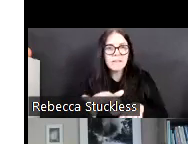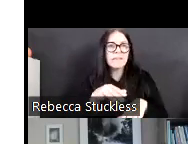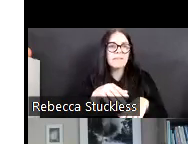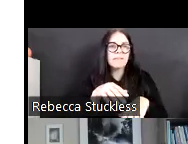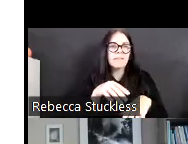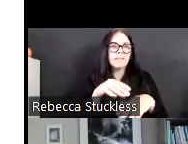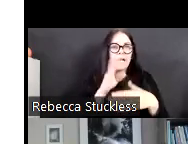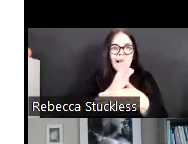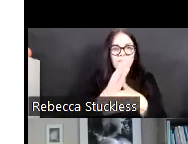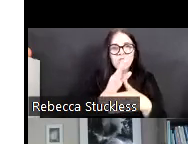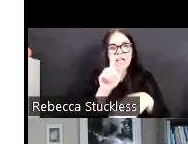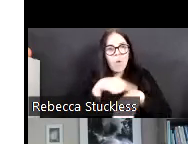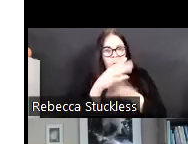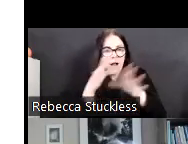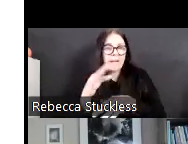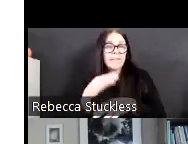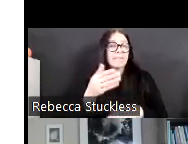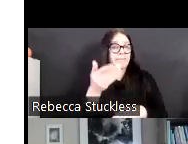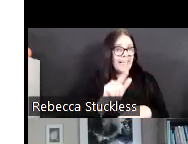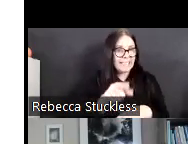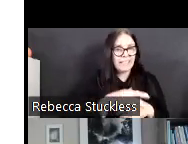they took, etc. Next, please.